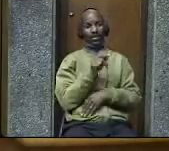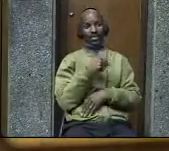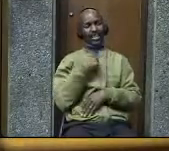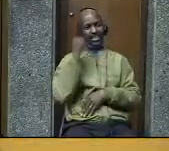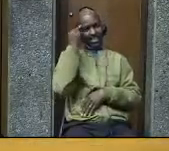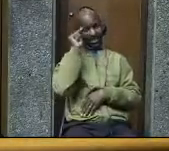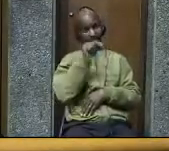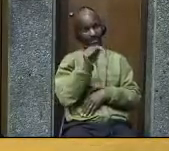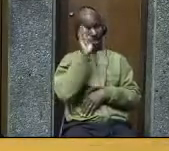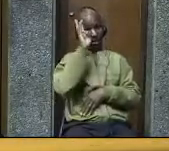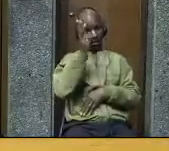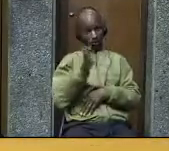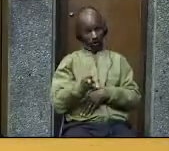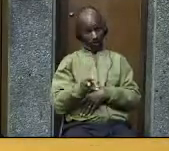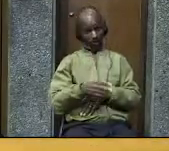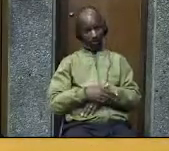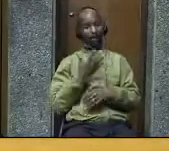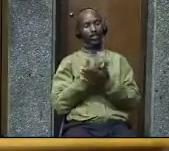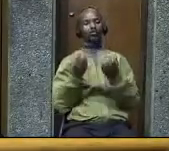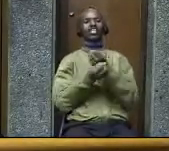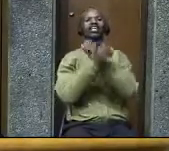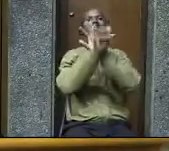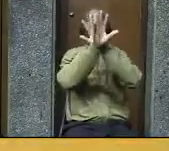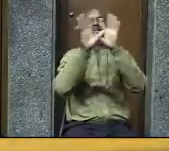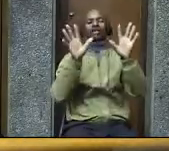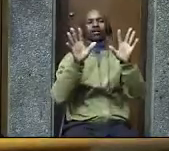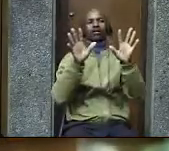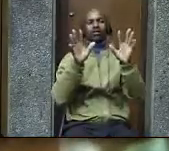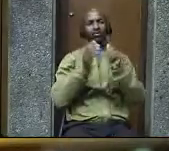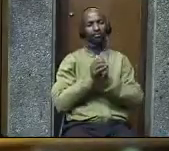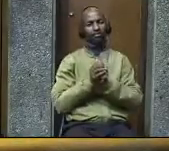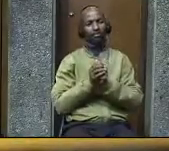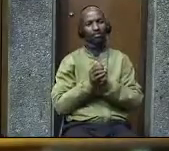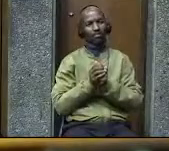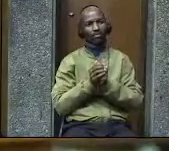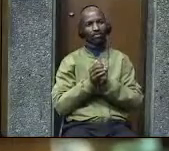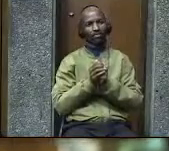na na hore ke ntho tlamileng ebe clear. Hore